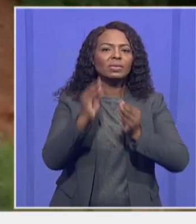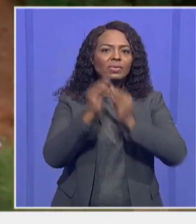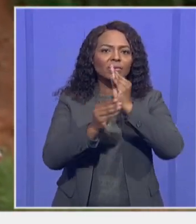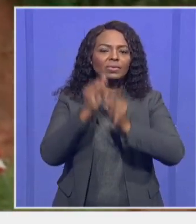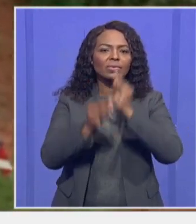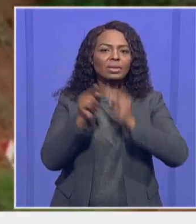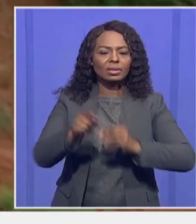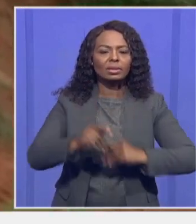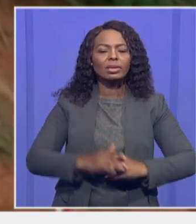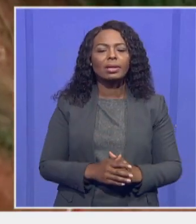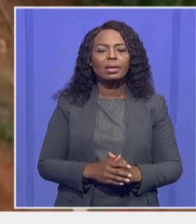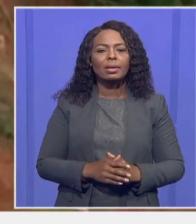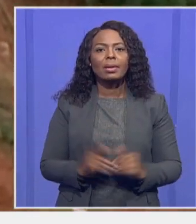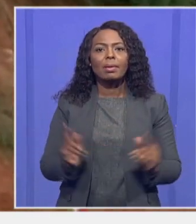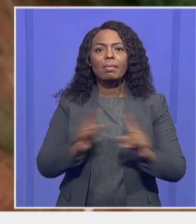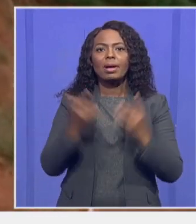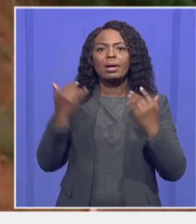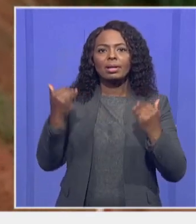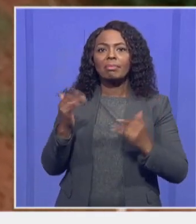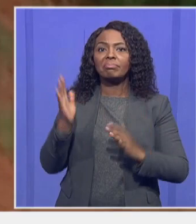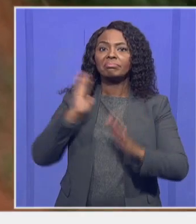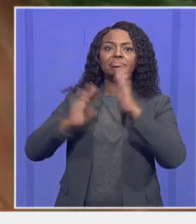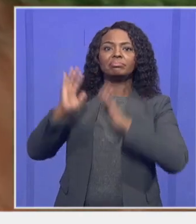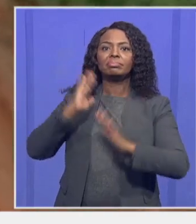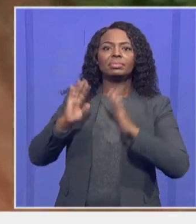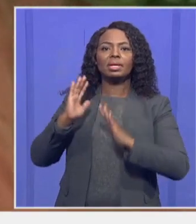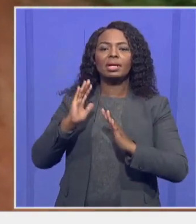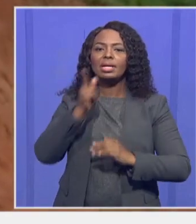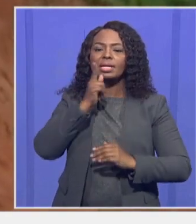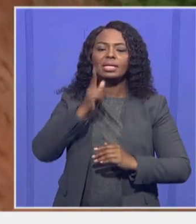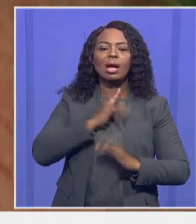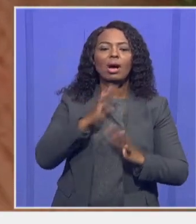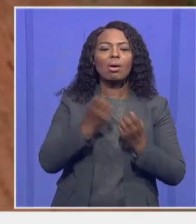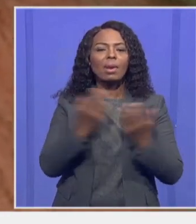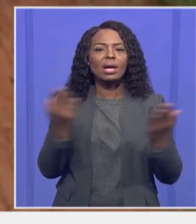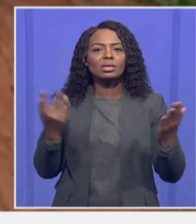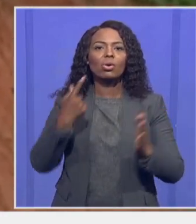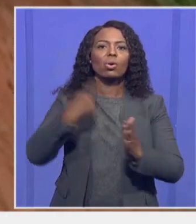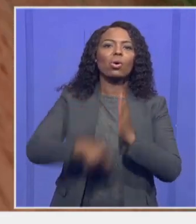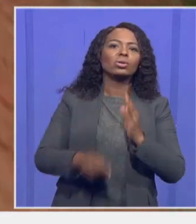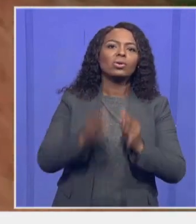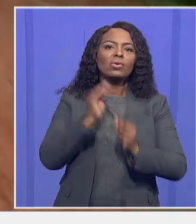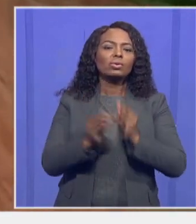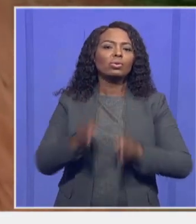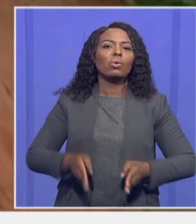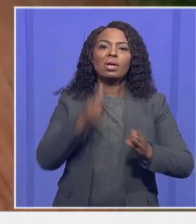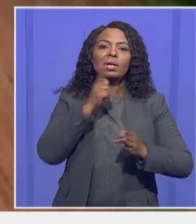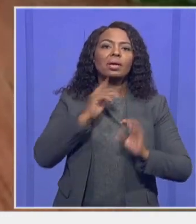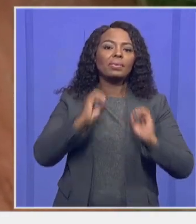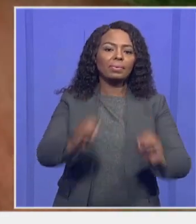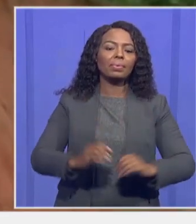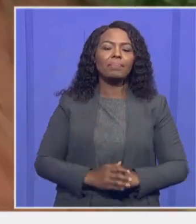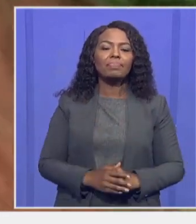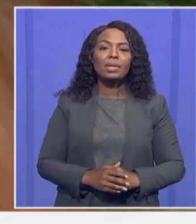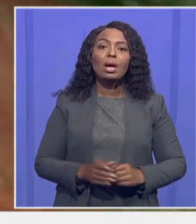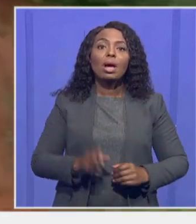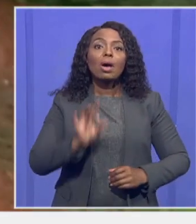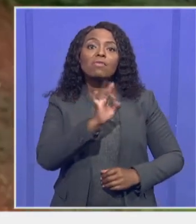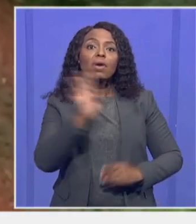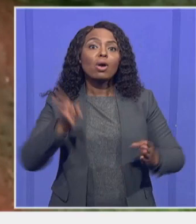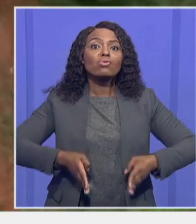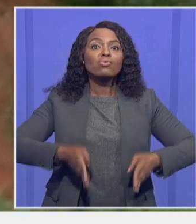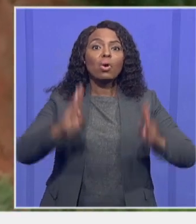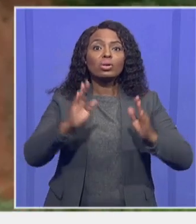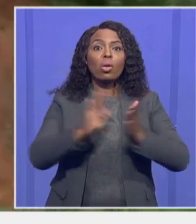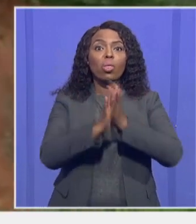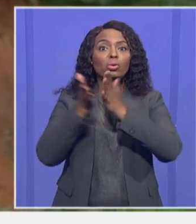us, he's unable to tell us how much is going to be needed to fix this road. Actually, this is not the only road that has been this